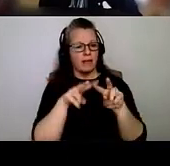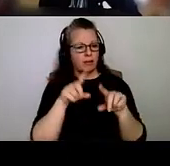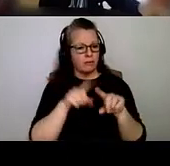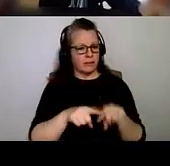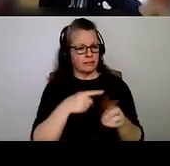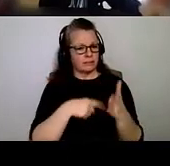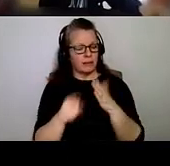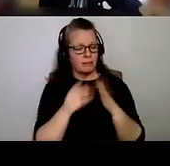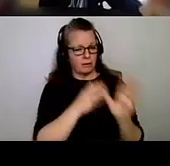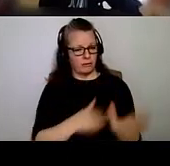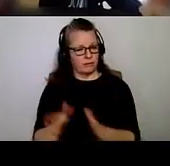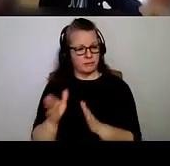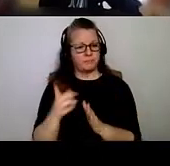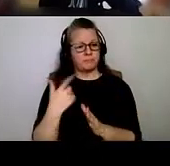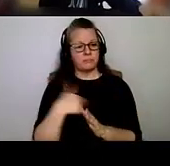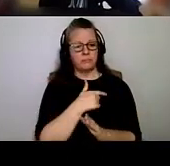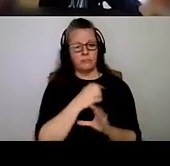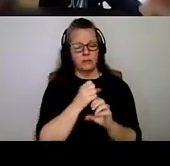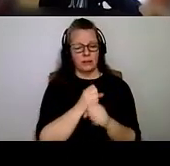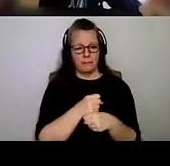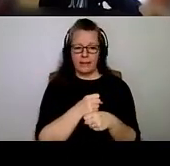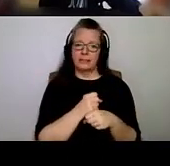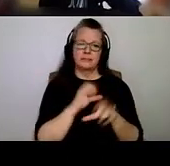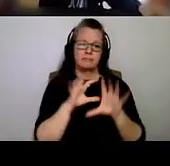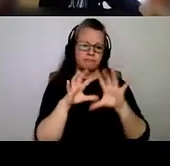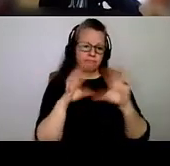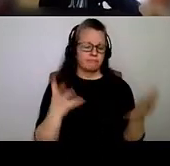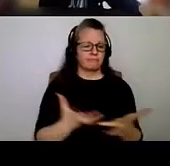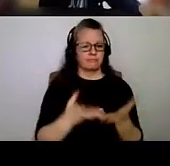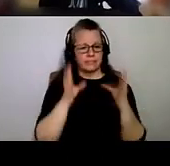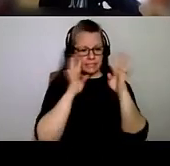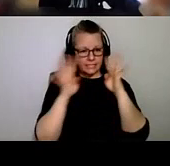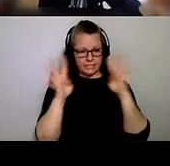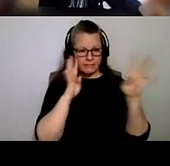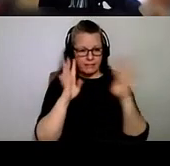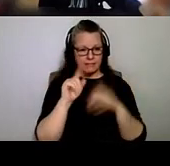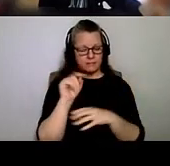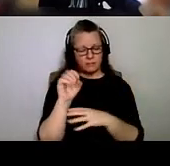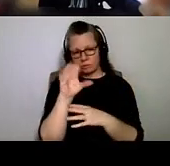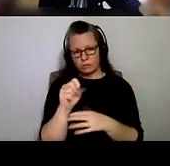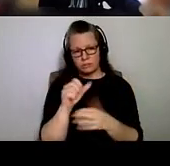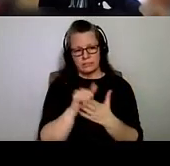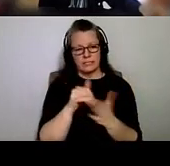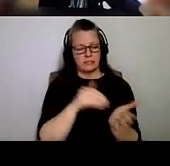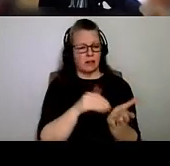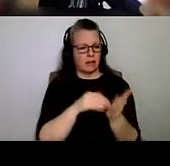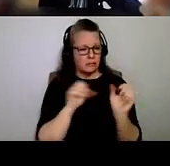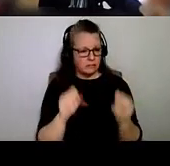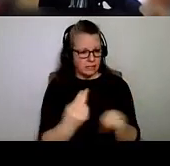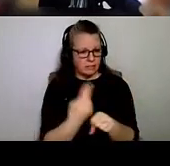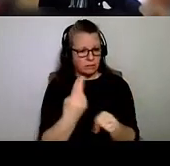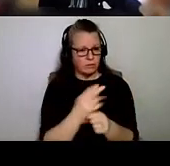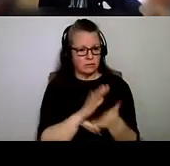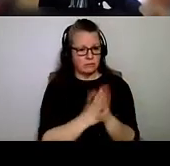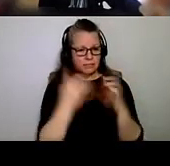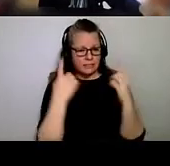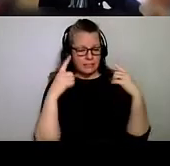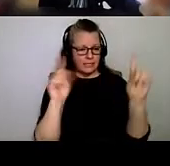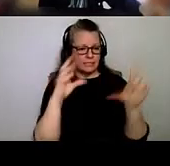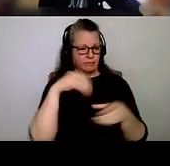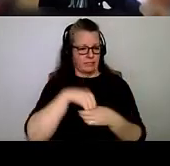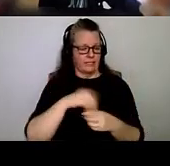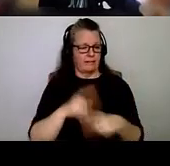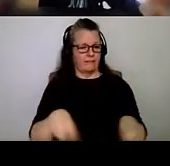we are creating a suite of innovative tools that providers can use to be successful within a value-based